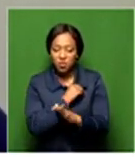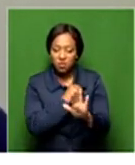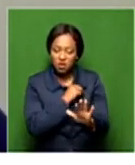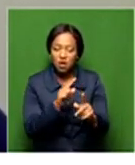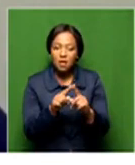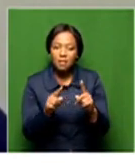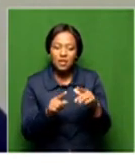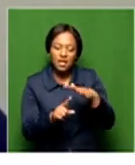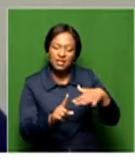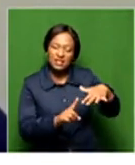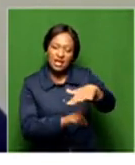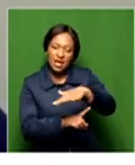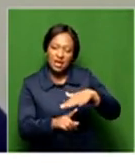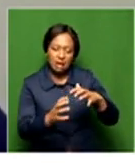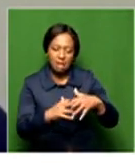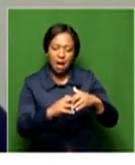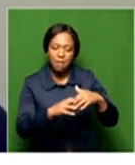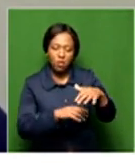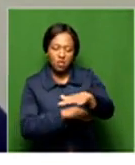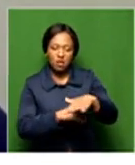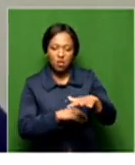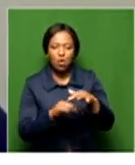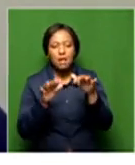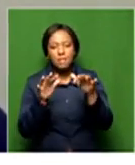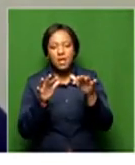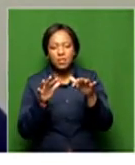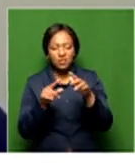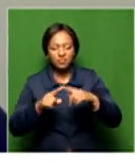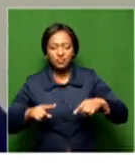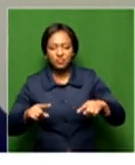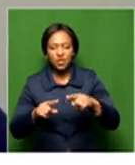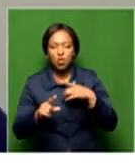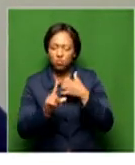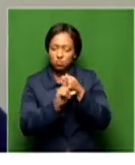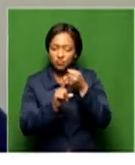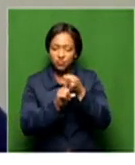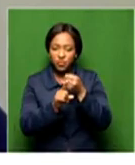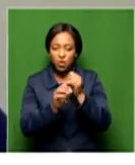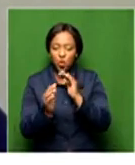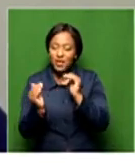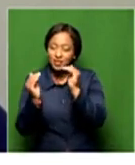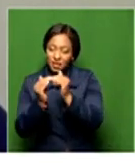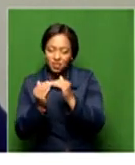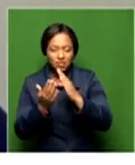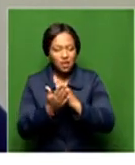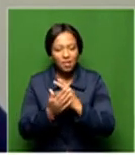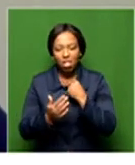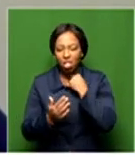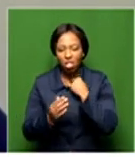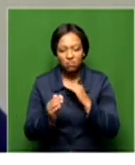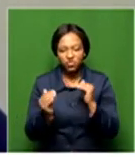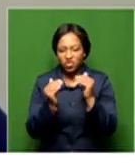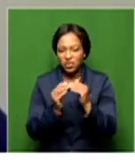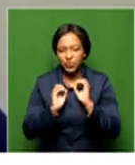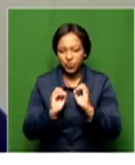the scene is set around the people that are able to get justice and those that are not able to get justice. And I think this is where